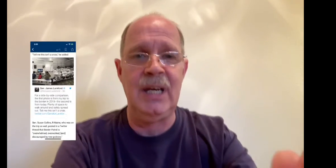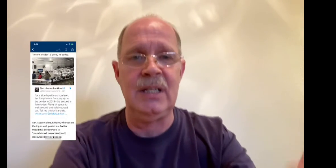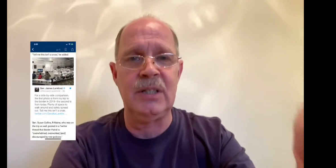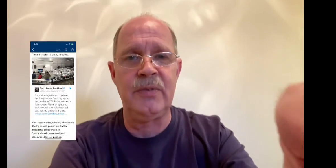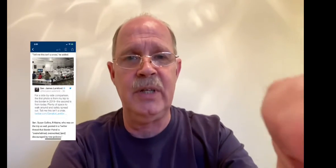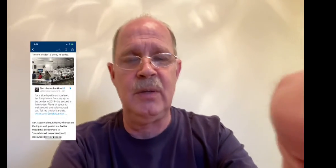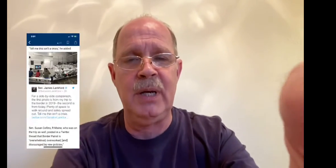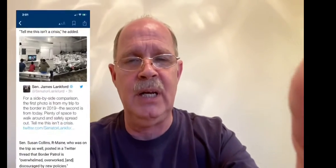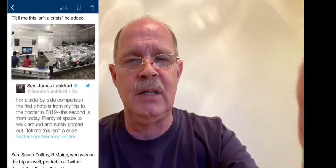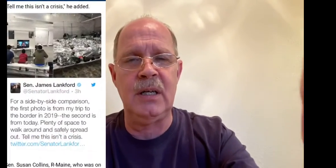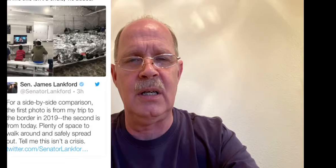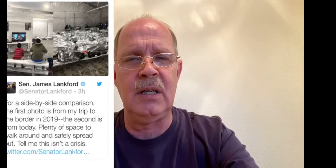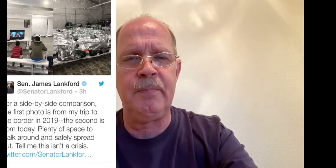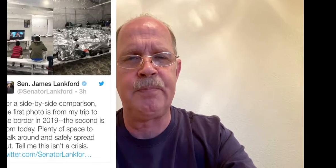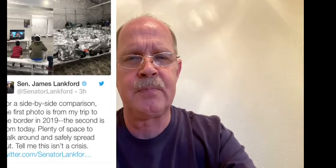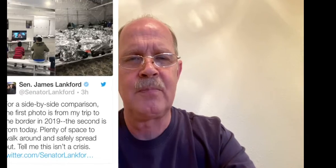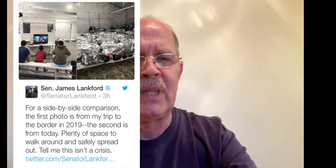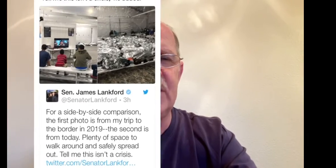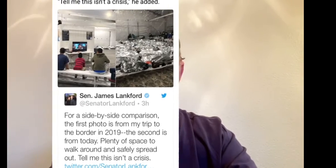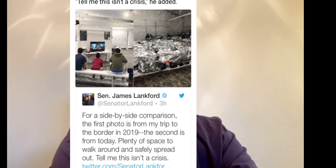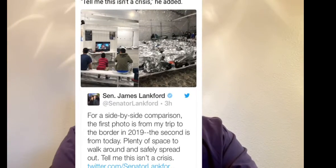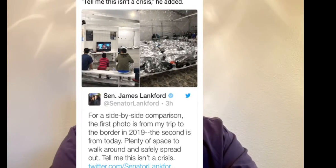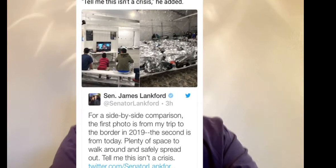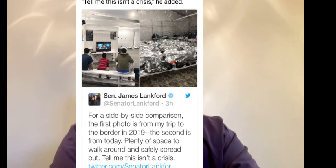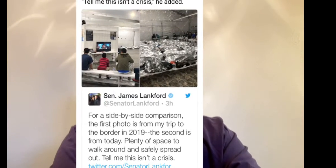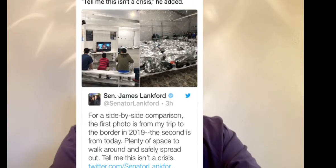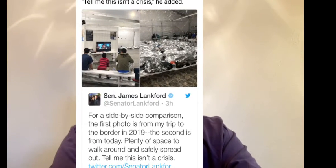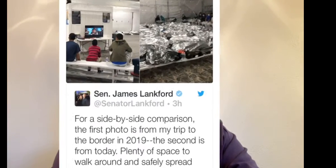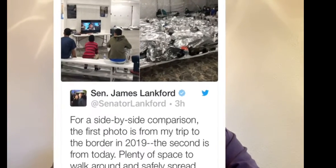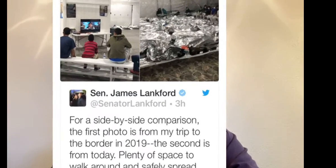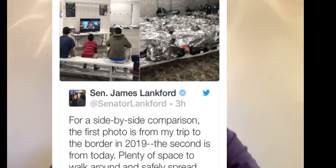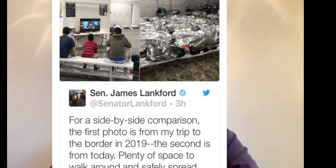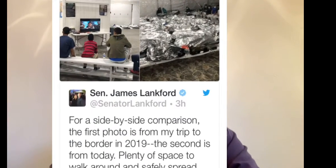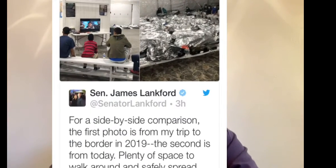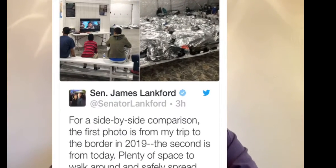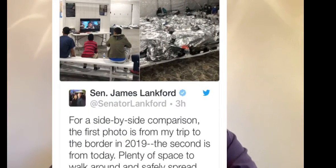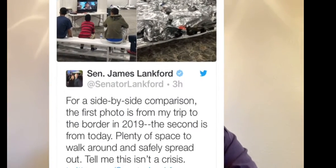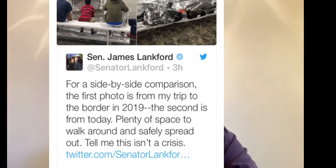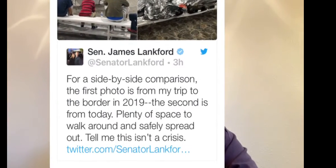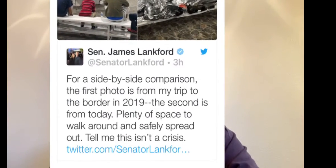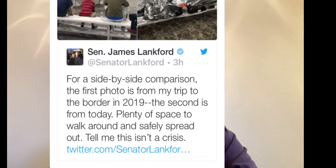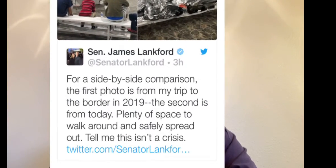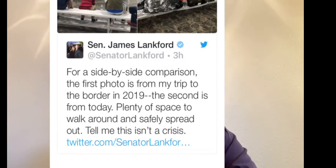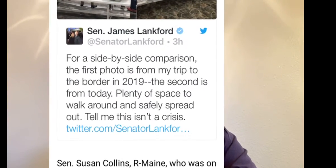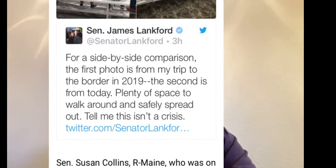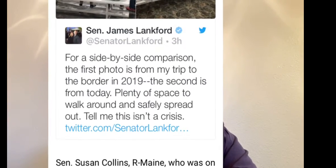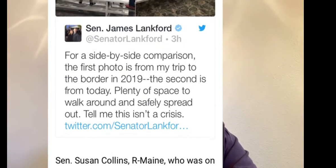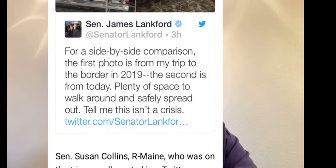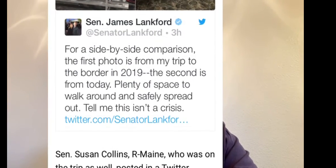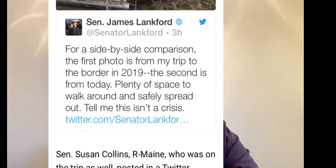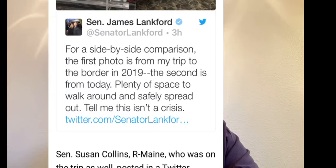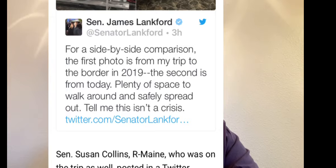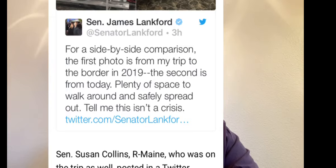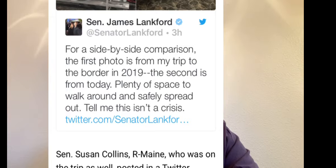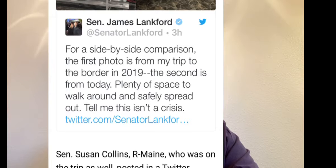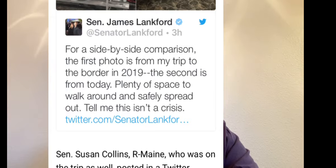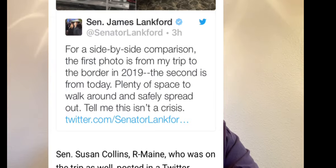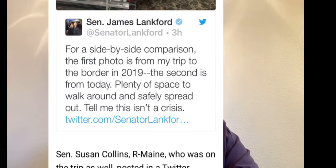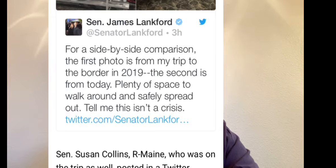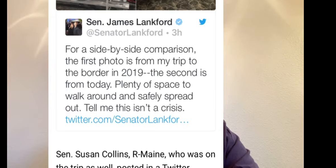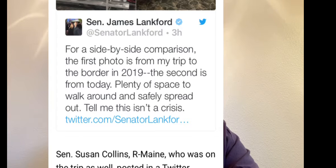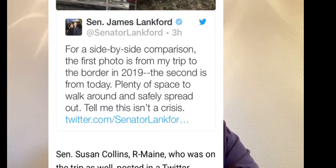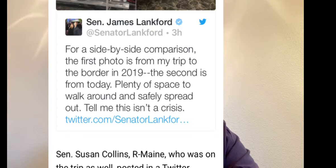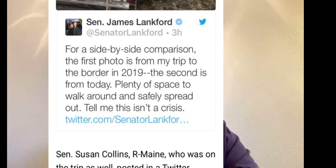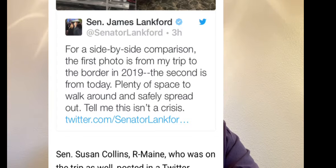they say it's on them. And Senator Langford showed side-by-side, for a side-by-side comparison, the